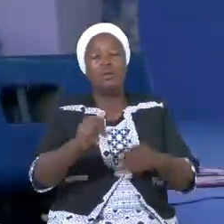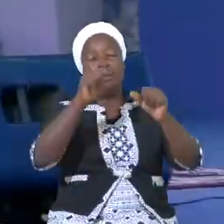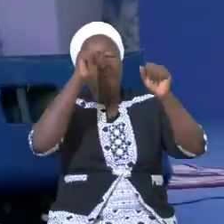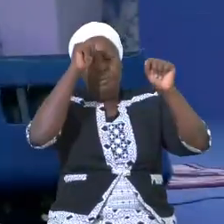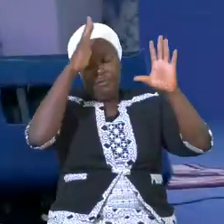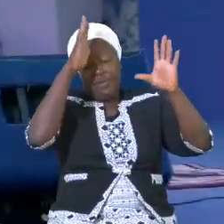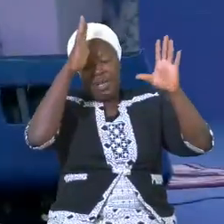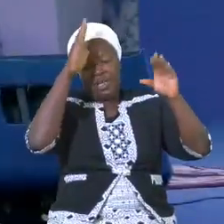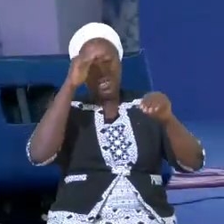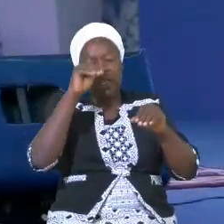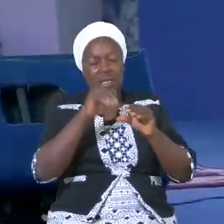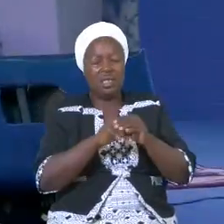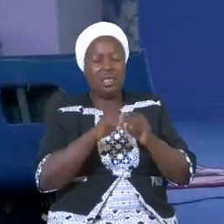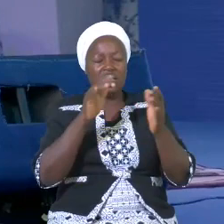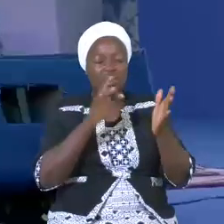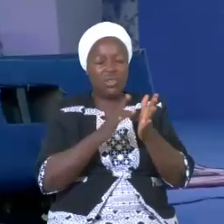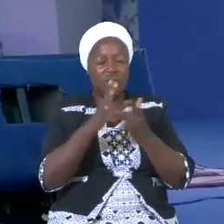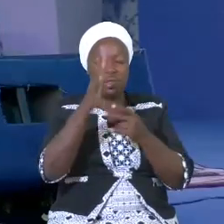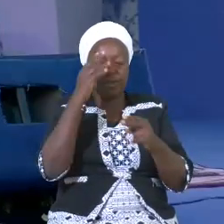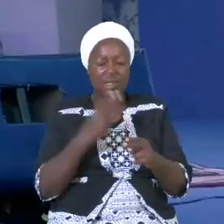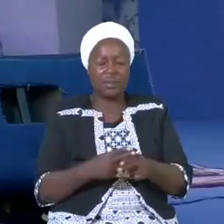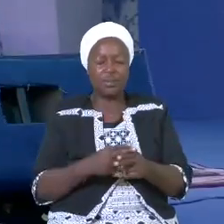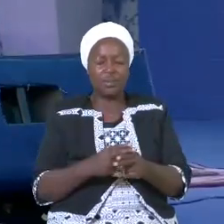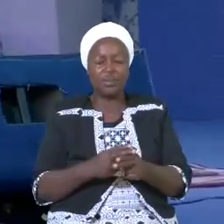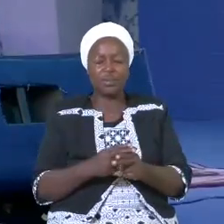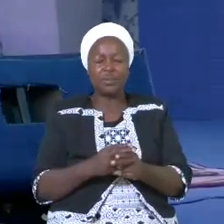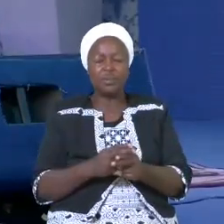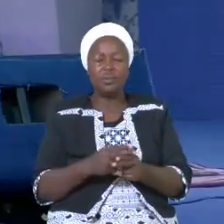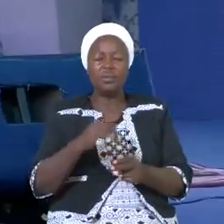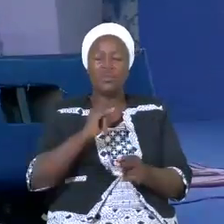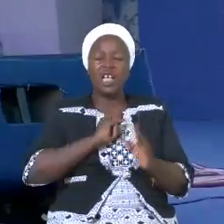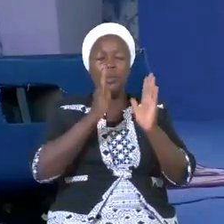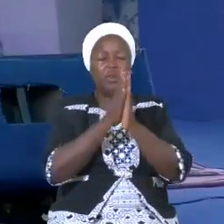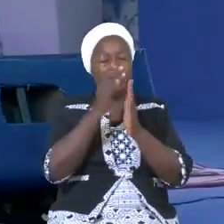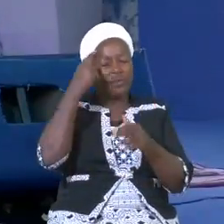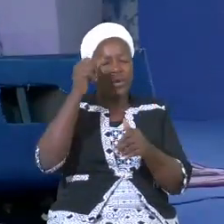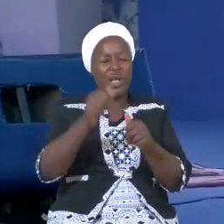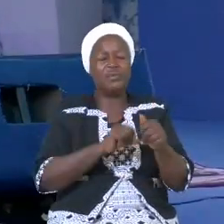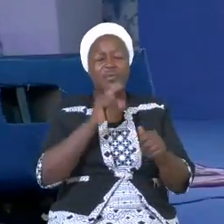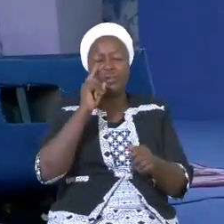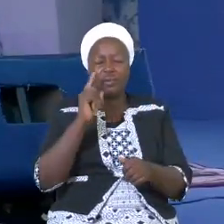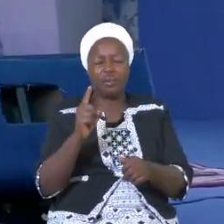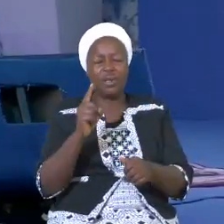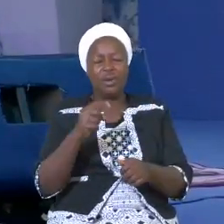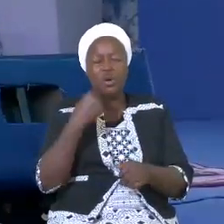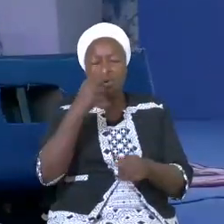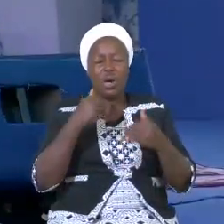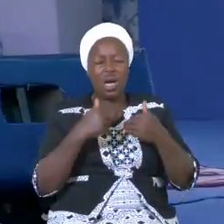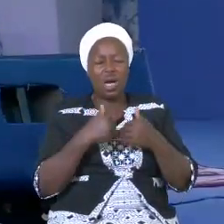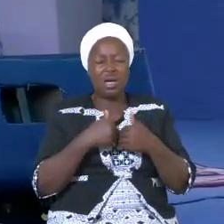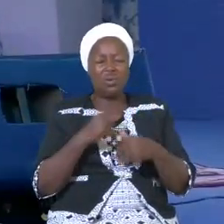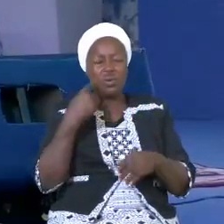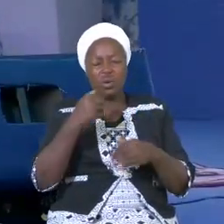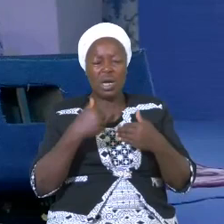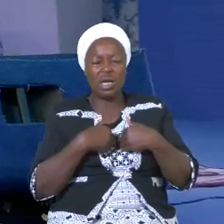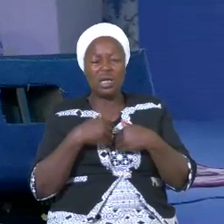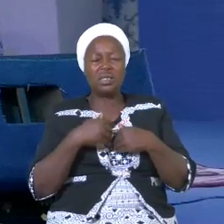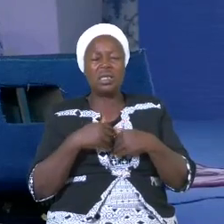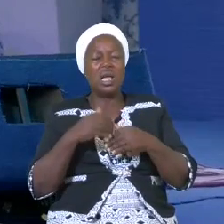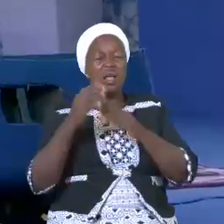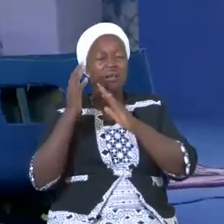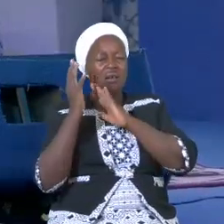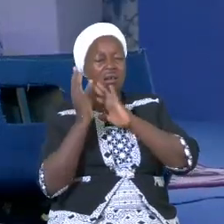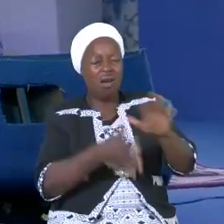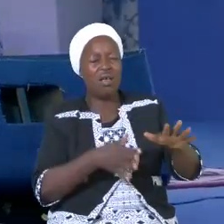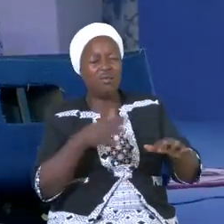in jesus name i pray for everyone who was led the past